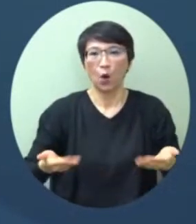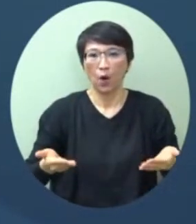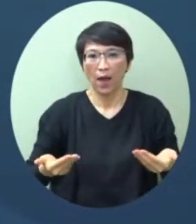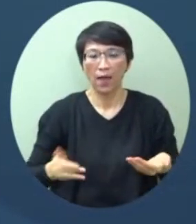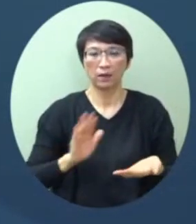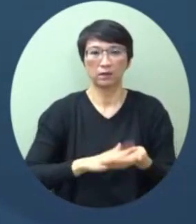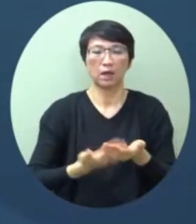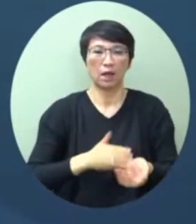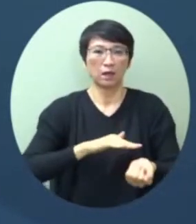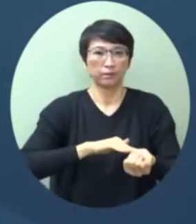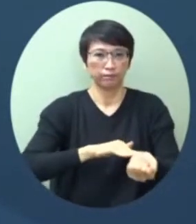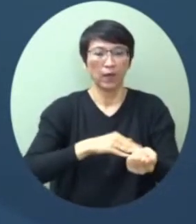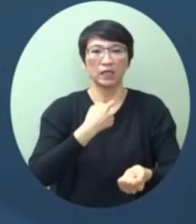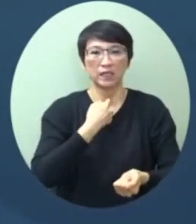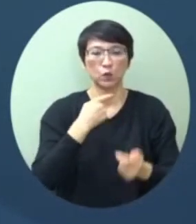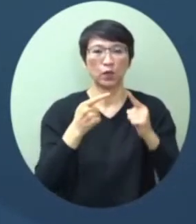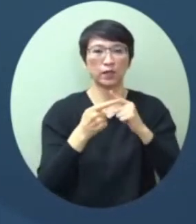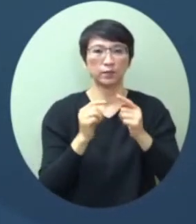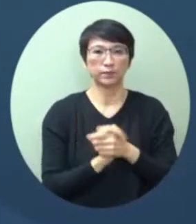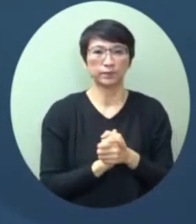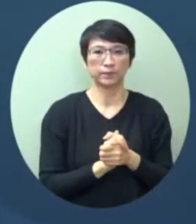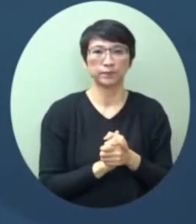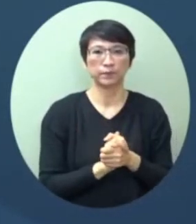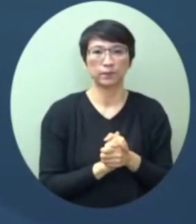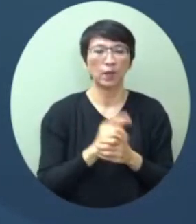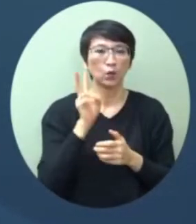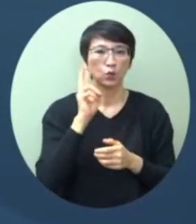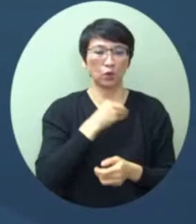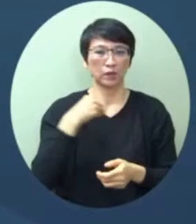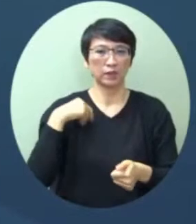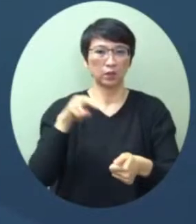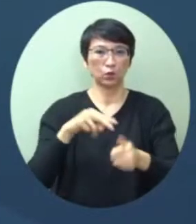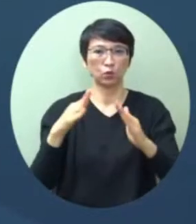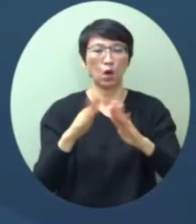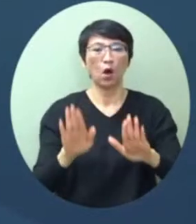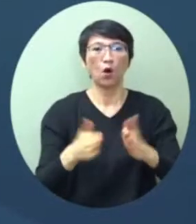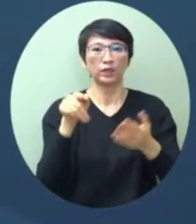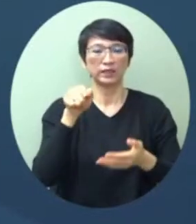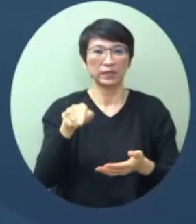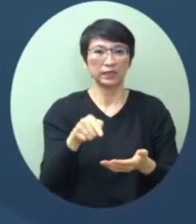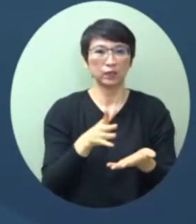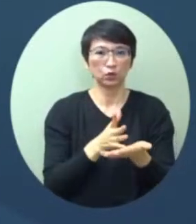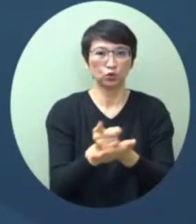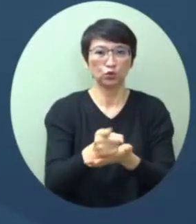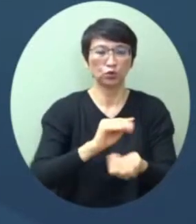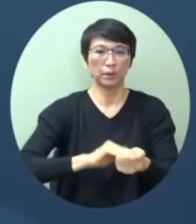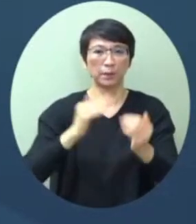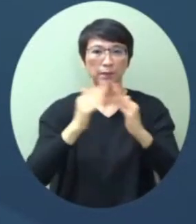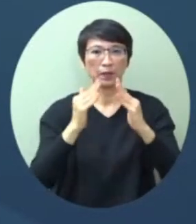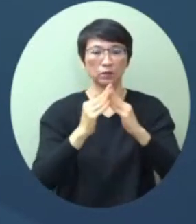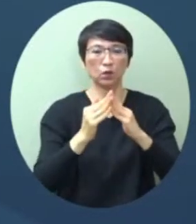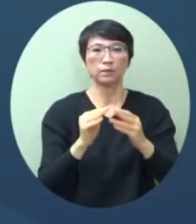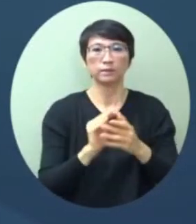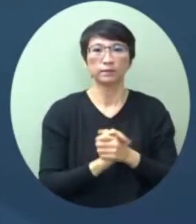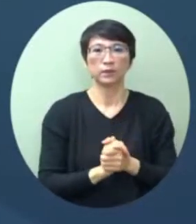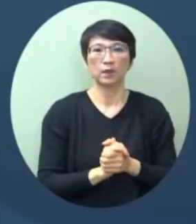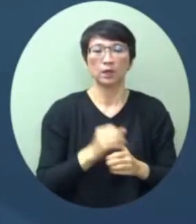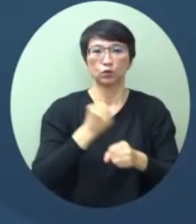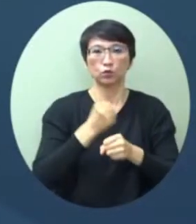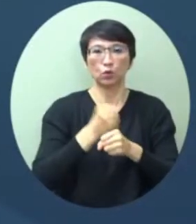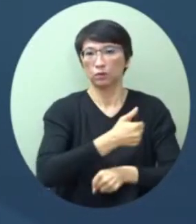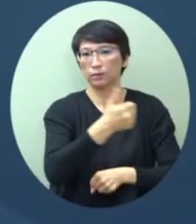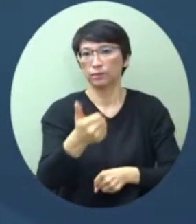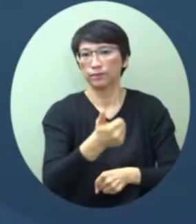help to deal with people who have milder symptoms but still require medical care. So